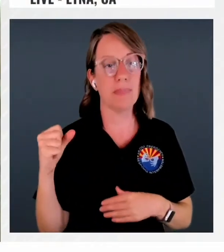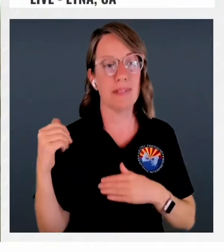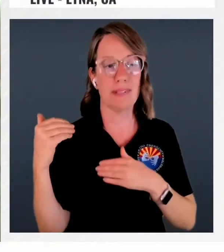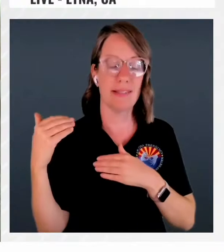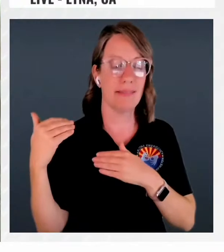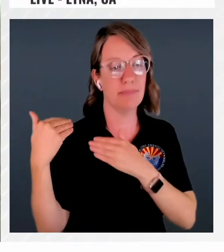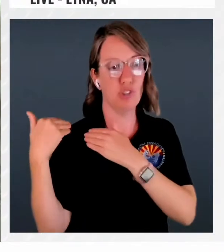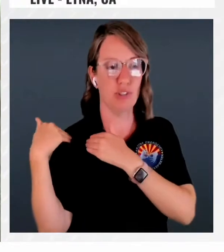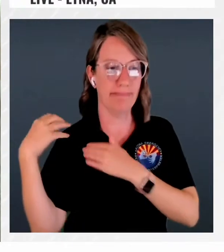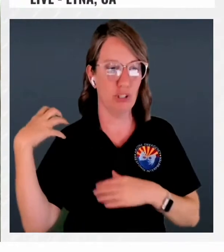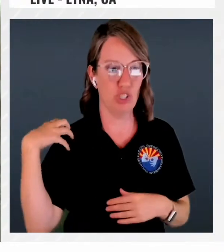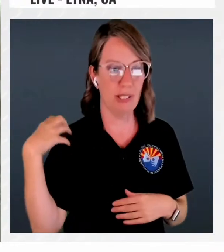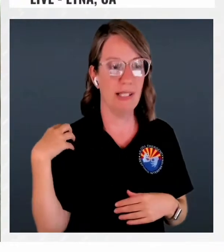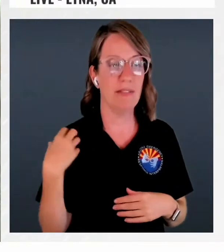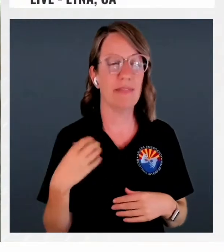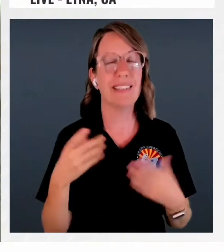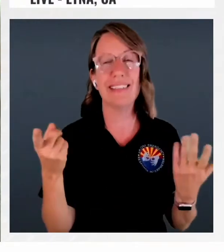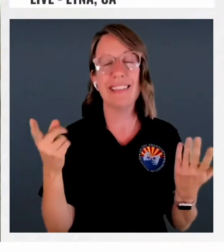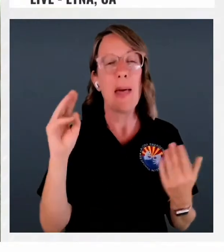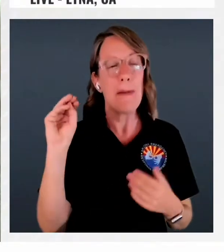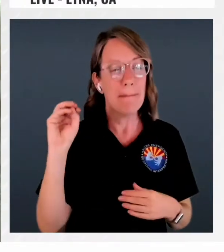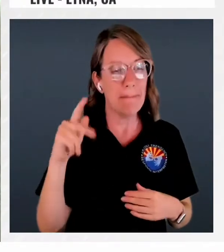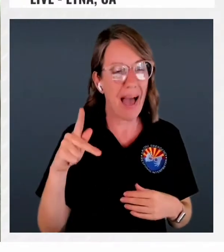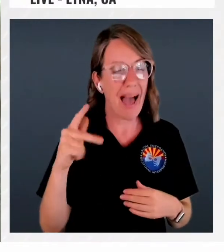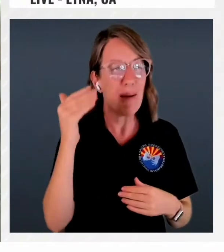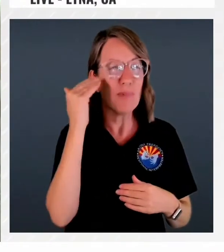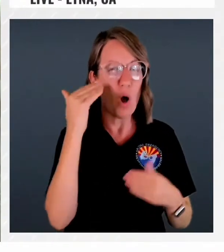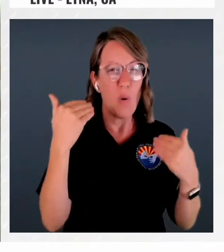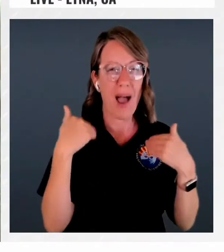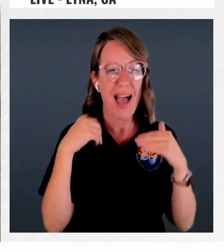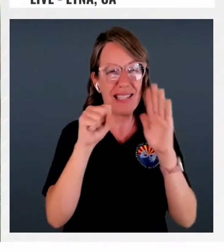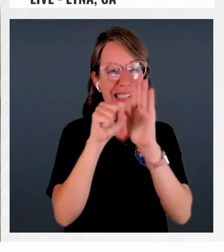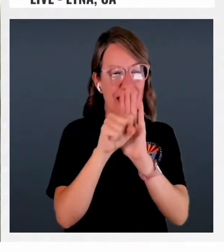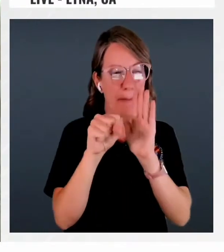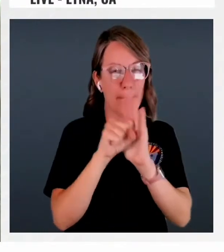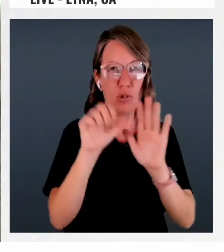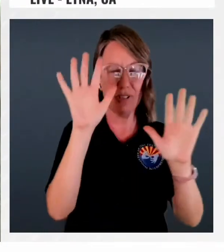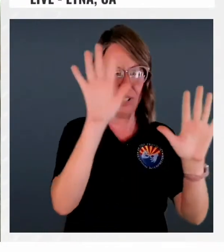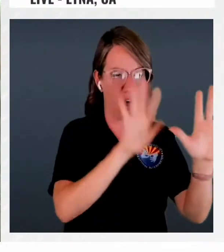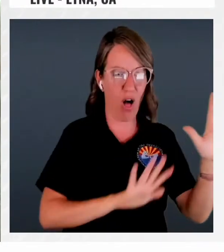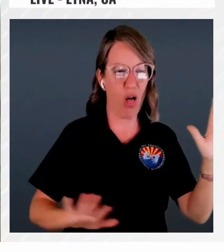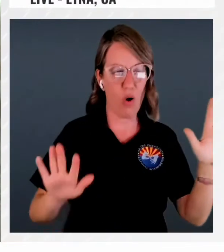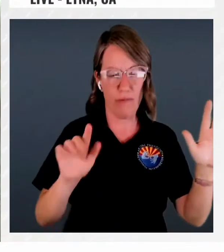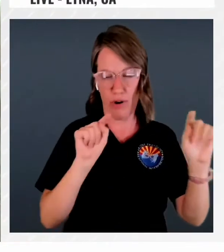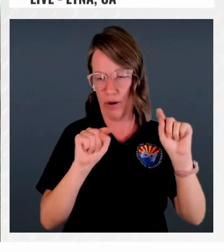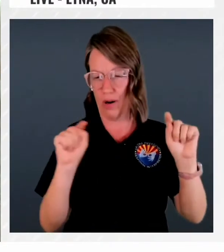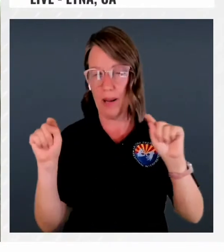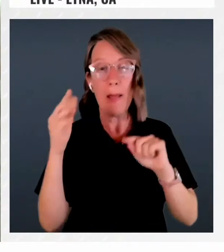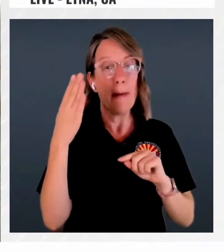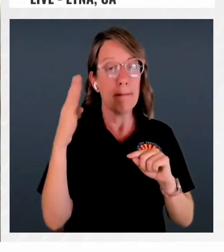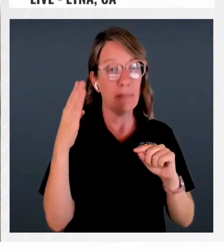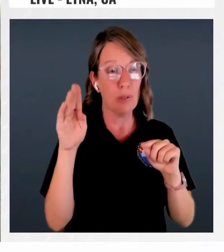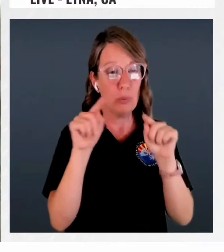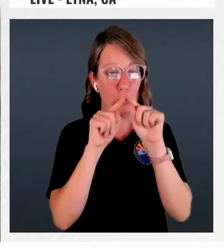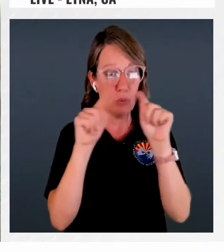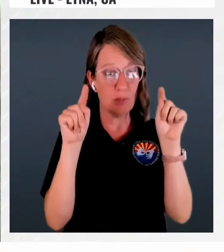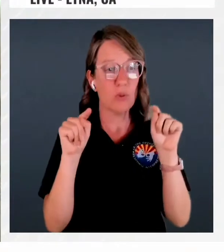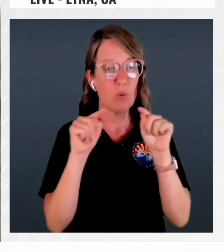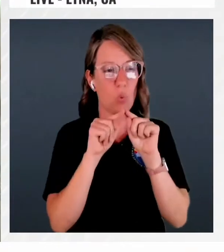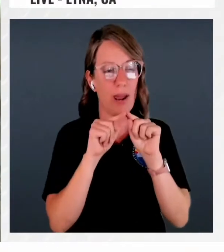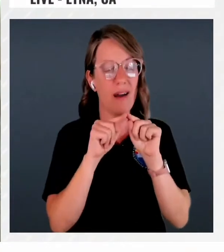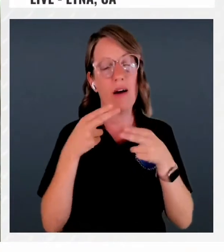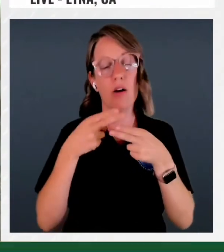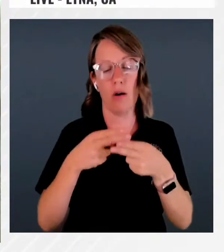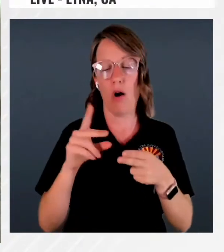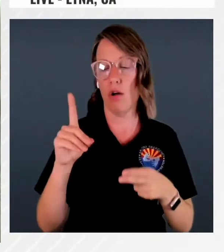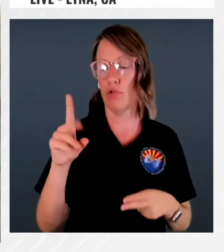at the map, we have these blue squares. So those are what we call drop points. Drop points are an area that we identify